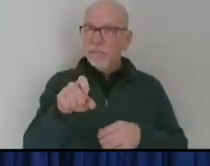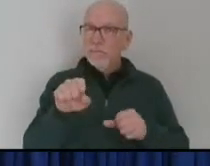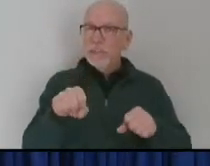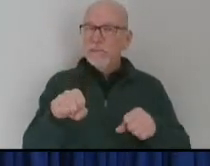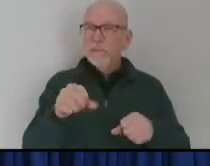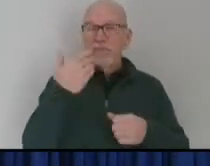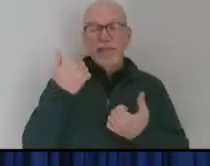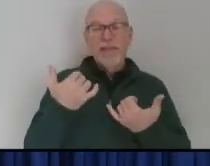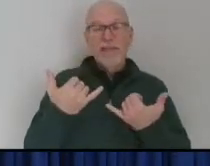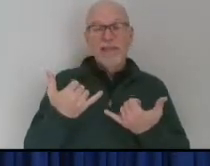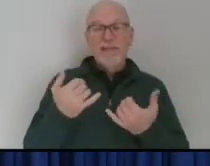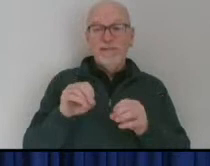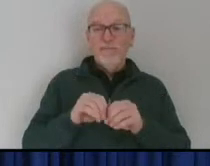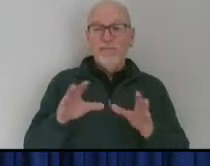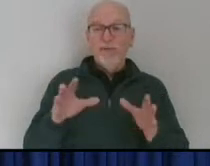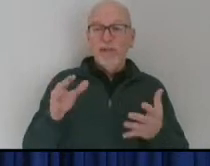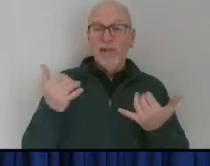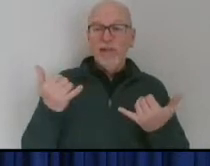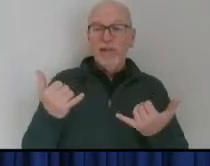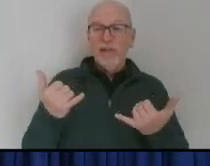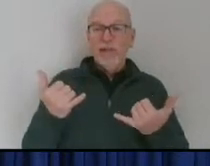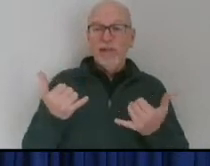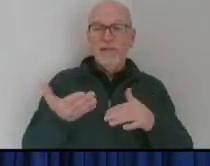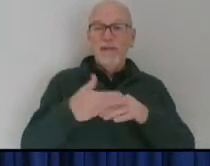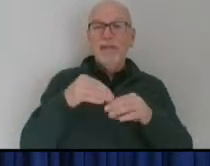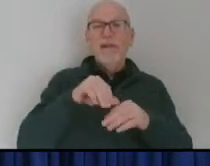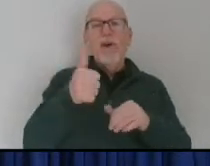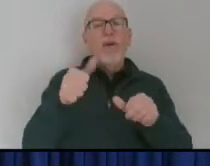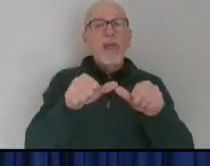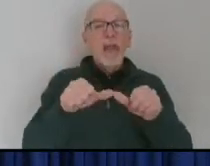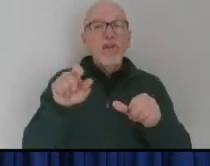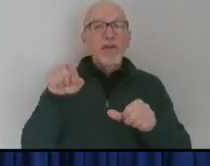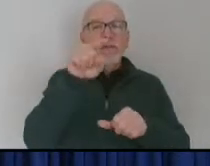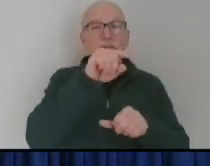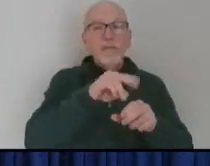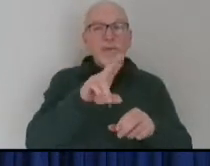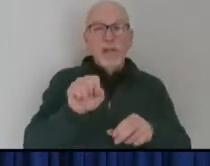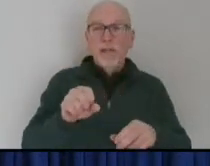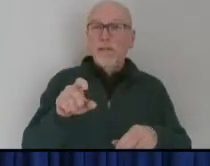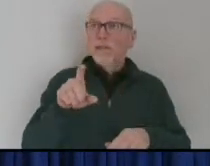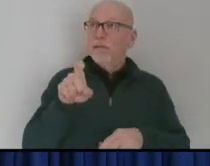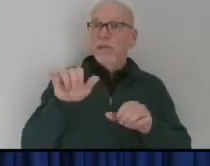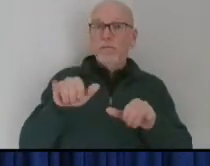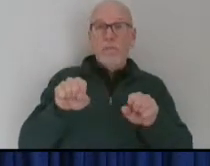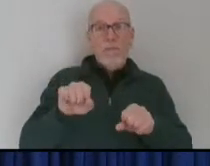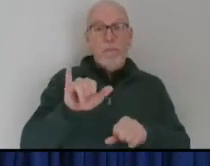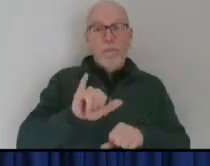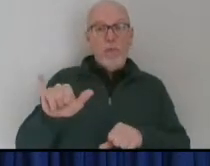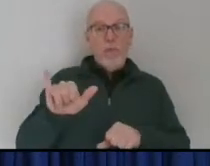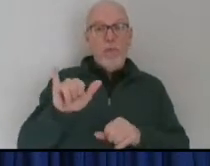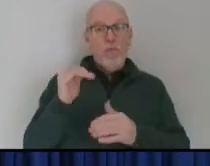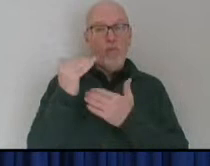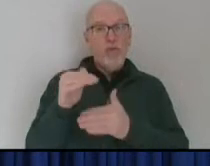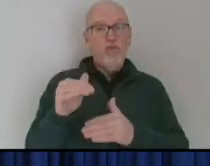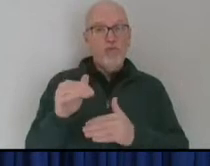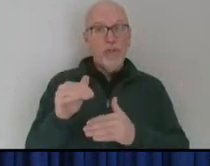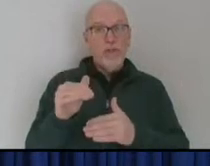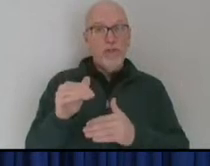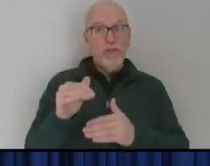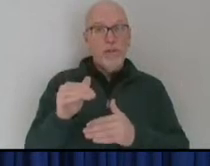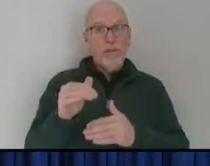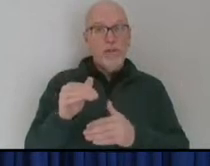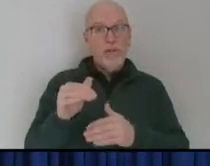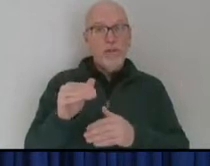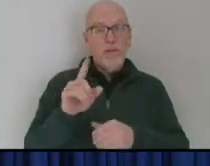seeing that spread is increasing in other areas of the country, is it possible that those restrictions have